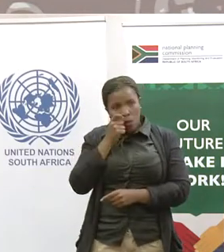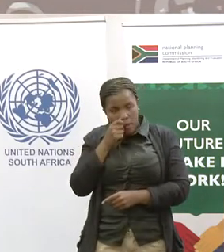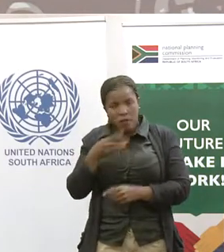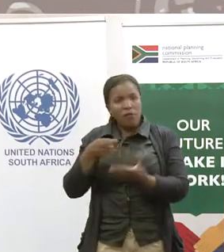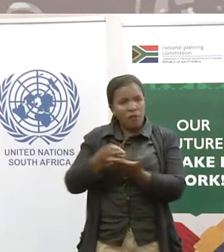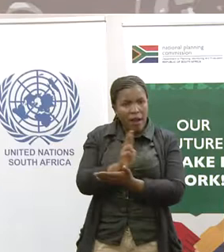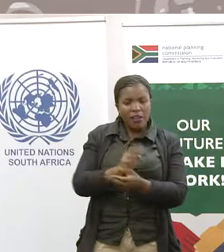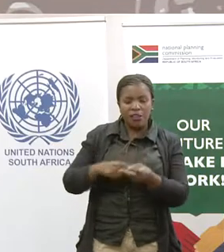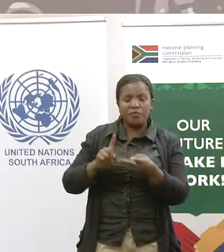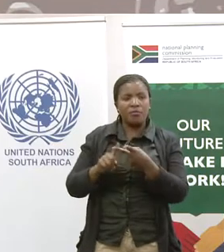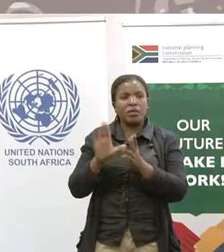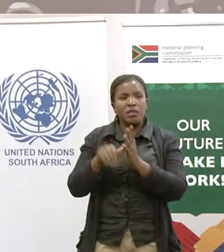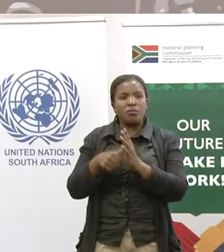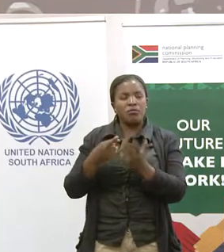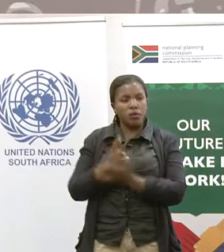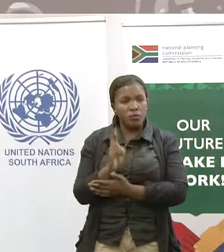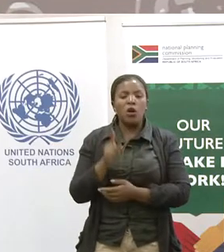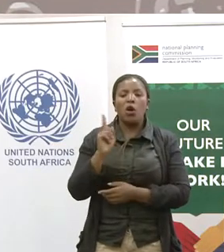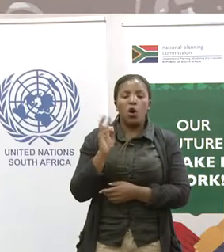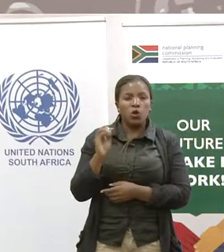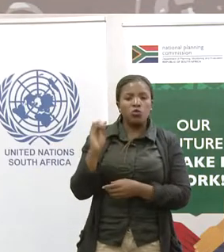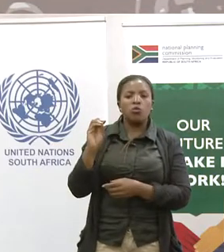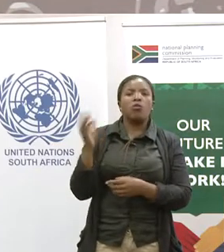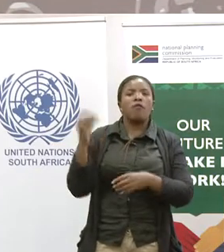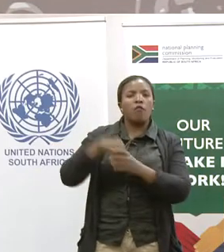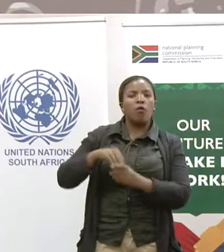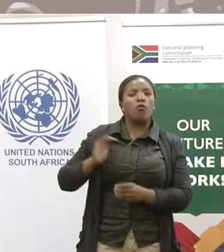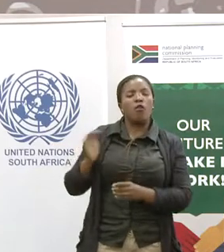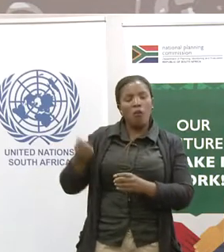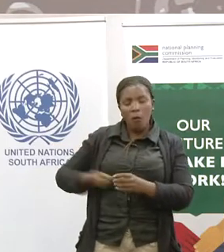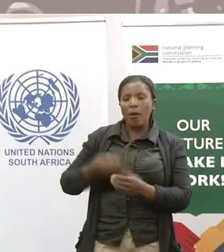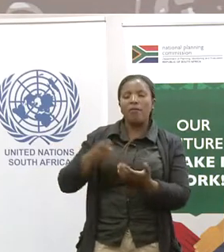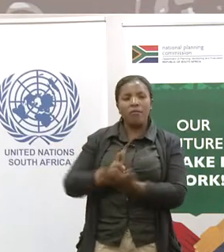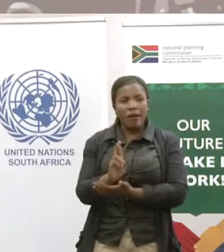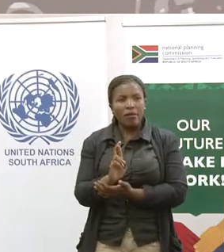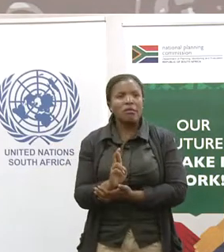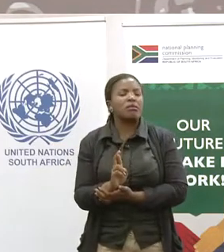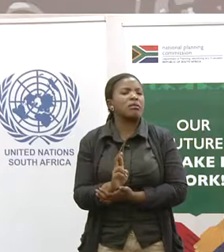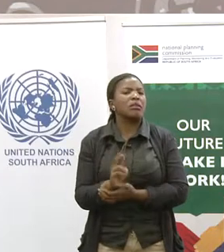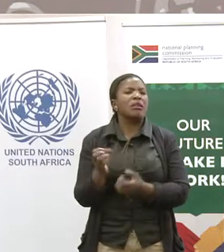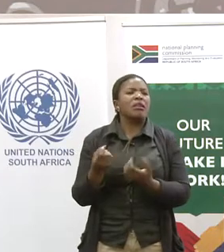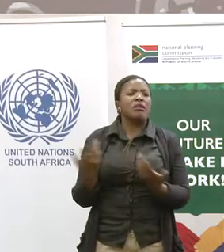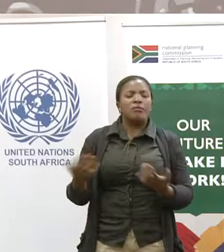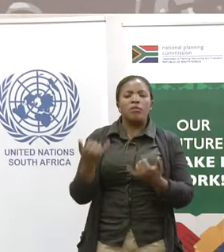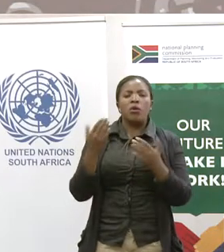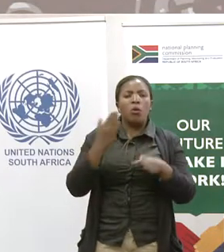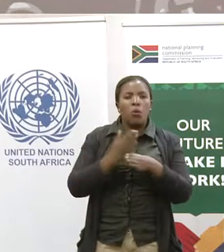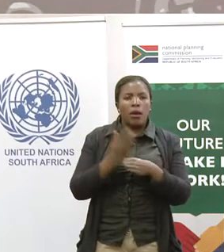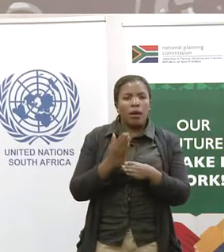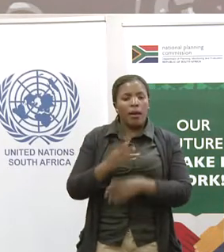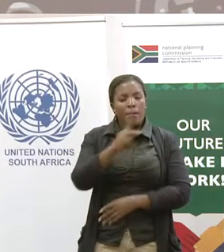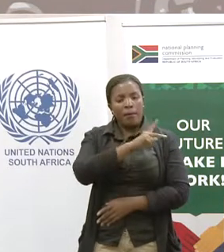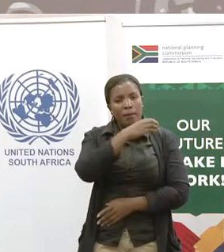1994. She is the International Women's Forum, IWF, Global Board Director, and previously served two terms as the President